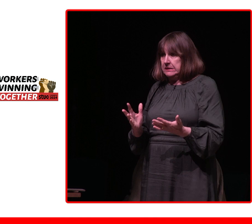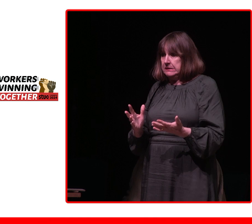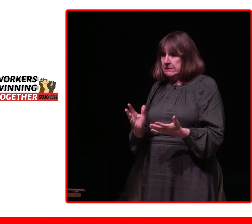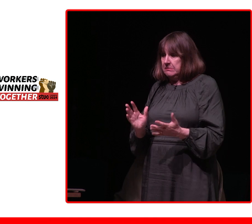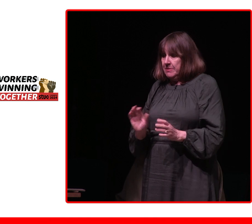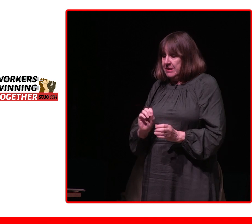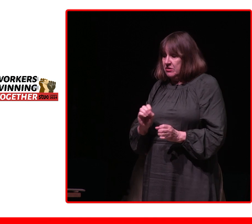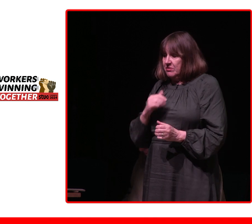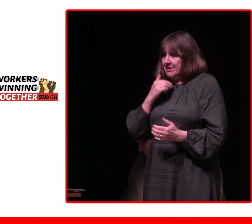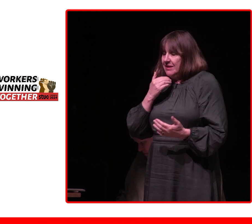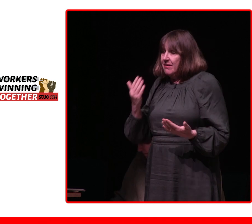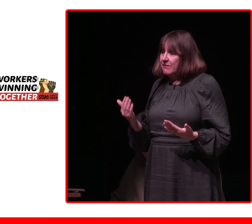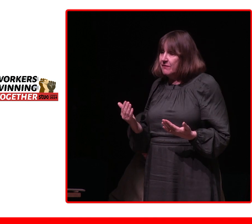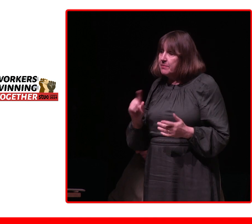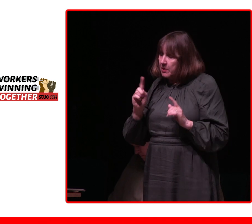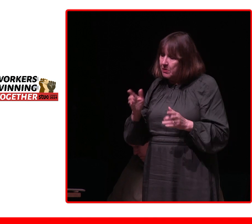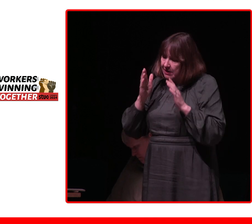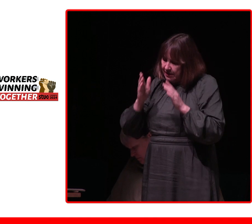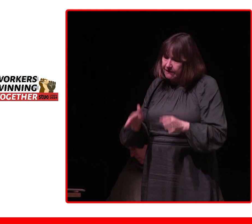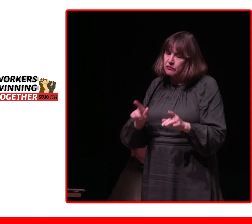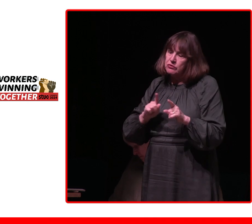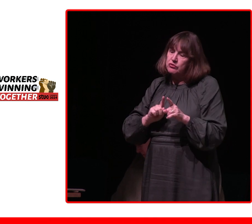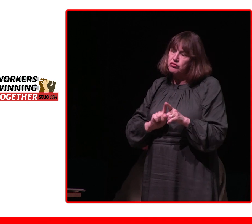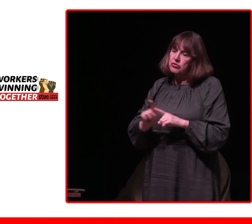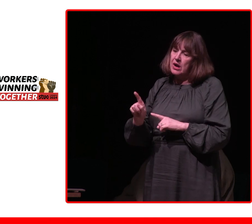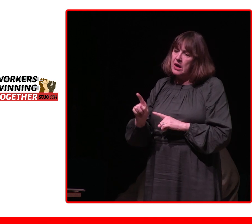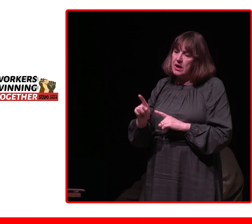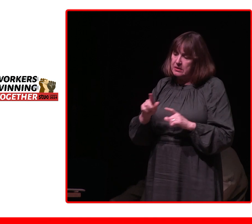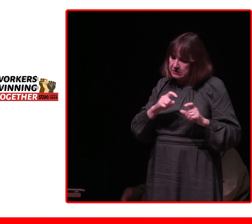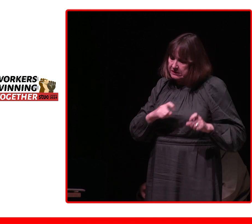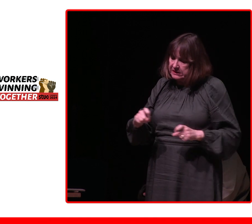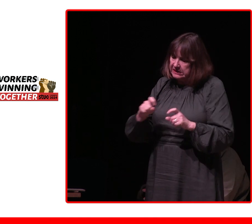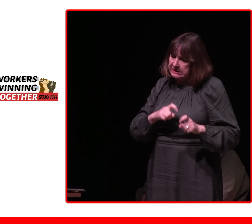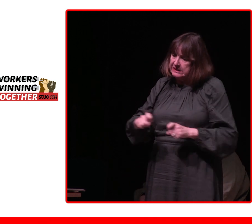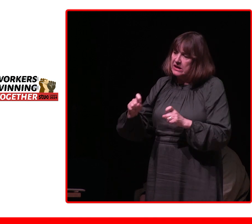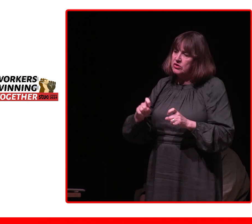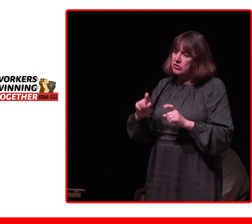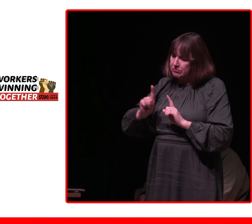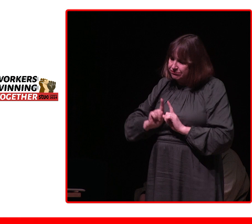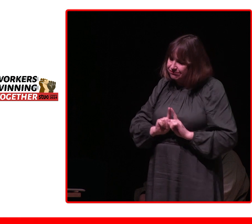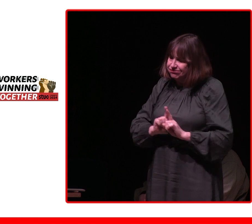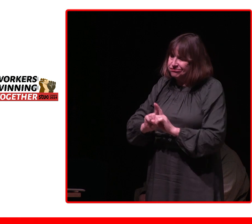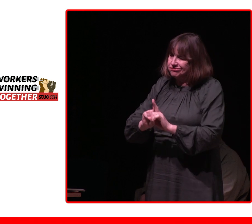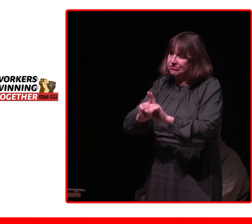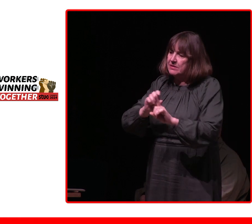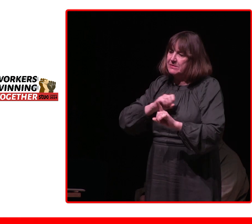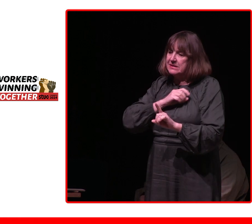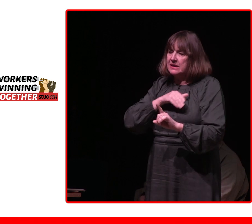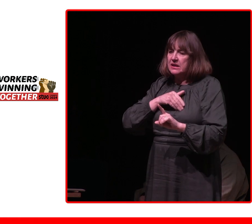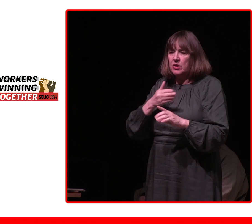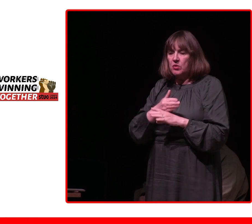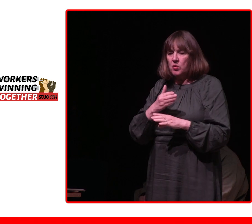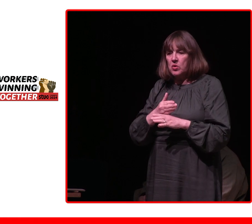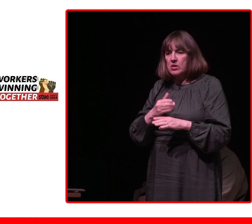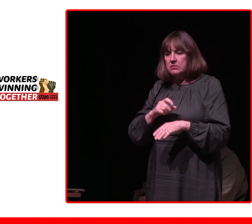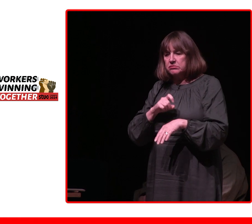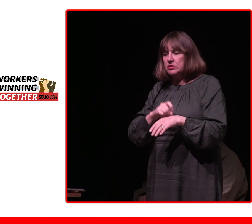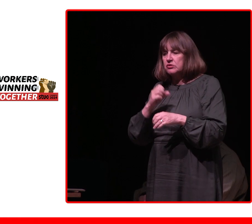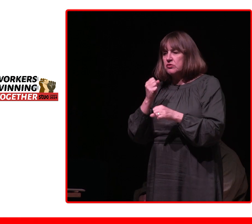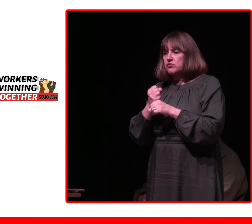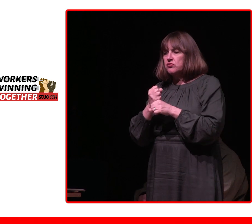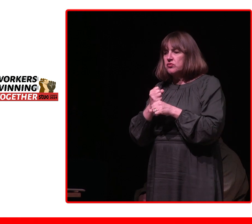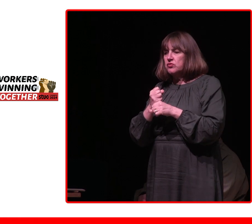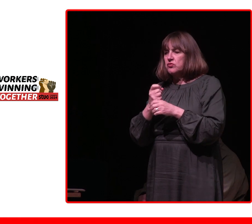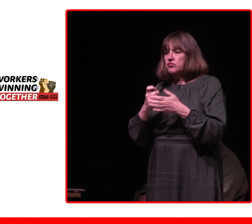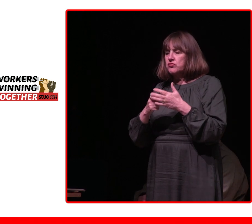have got to try and continue with Palestinian solidarity work. And Dr. Graham Watt of the